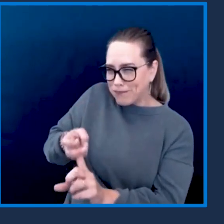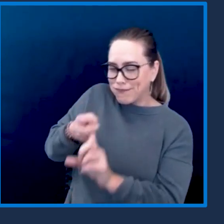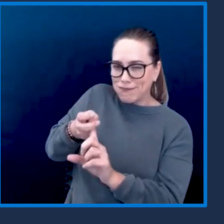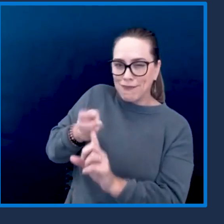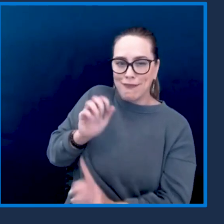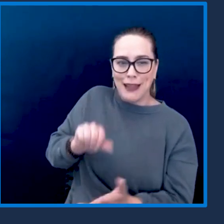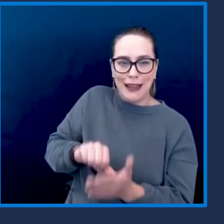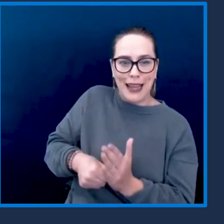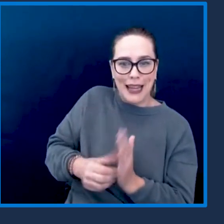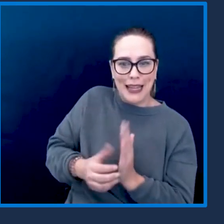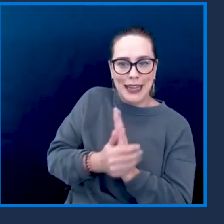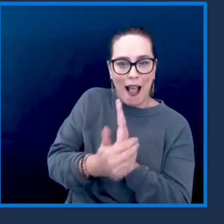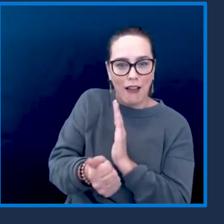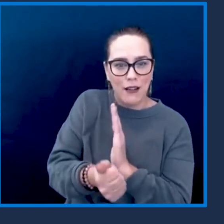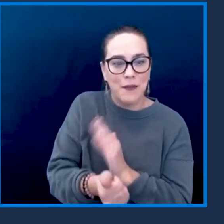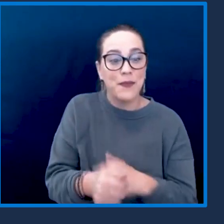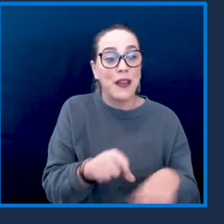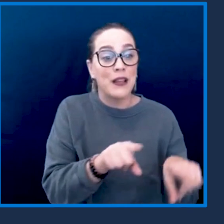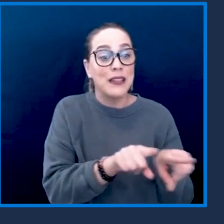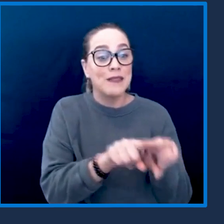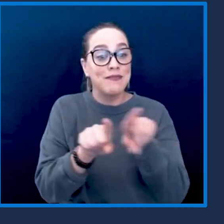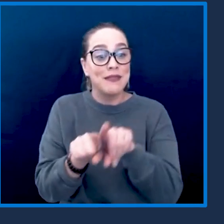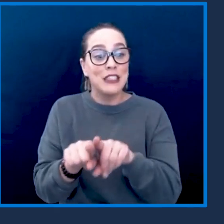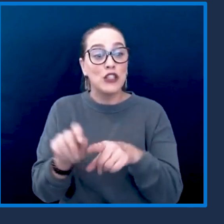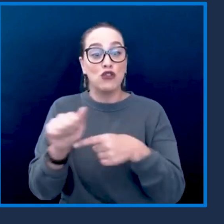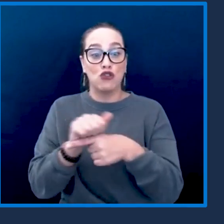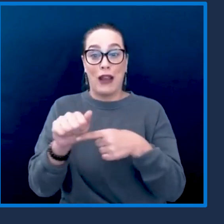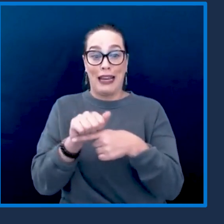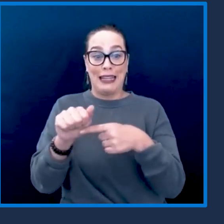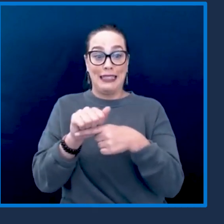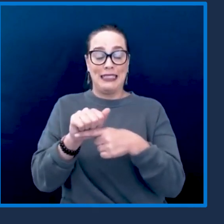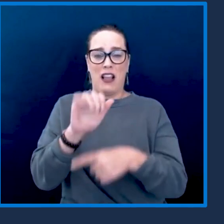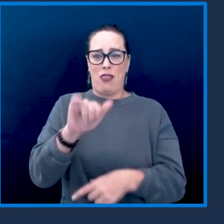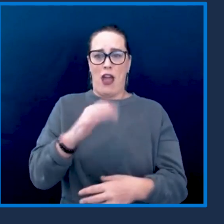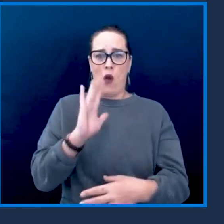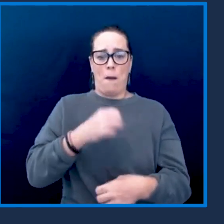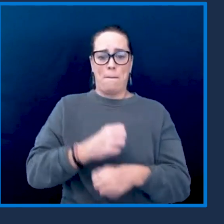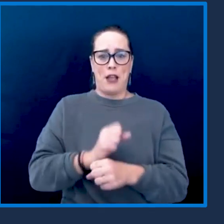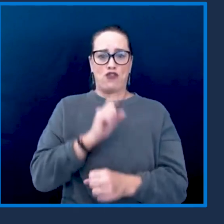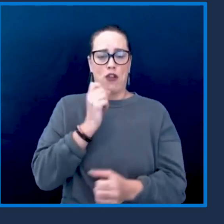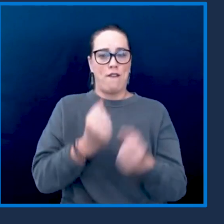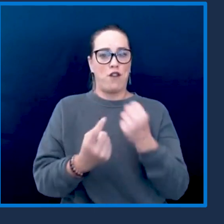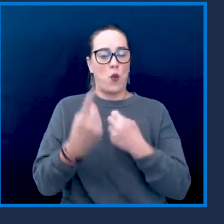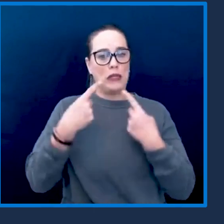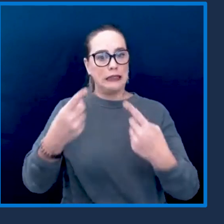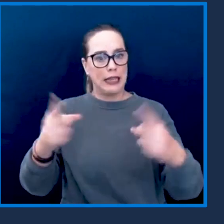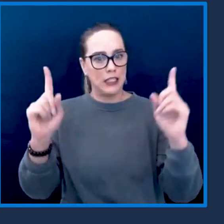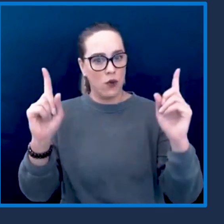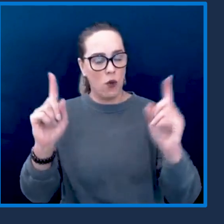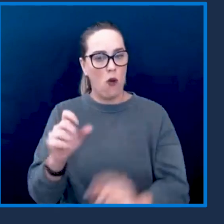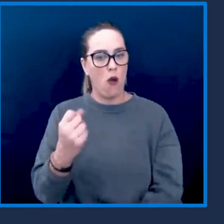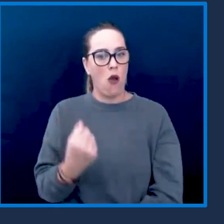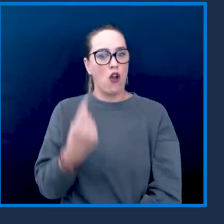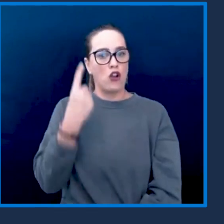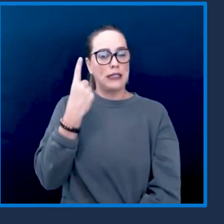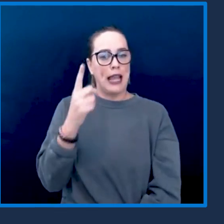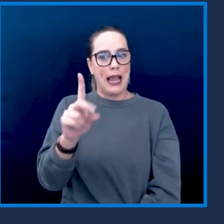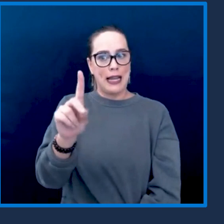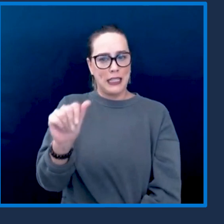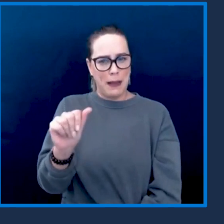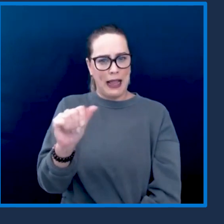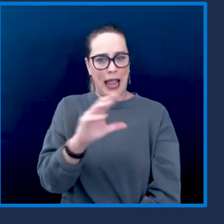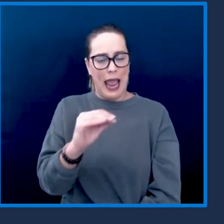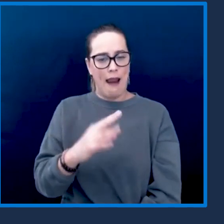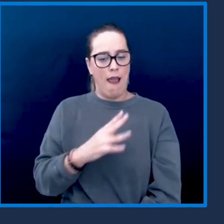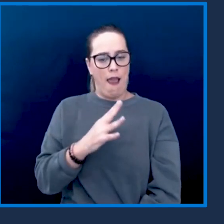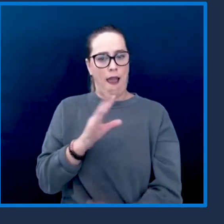and the team. By getting the manager and team ready, this sets everyone up for success. Understanding and embracing disability etiquette will